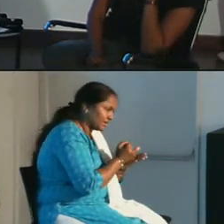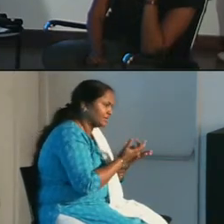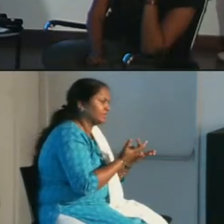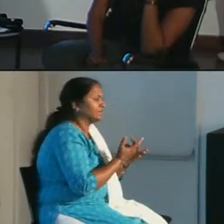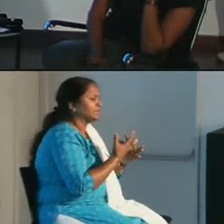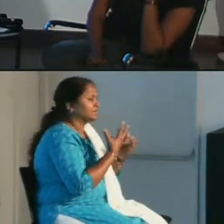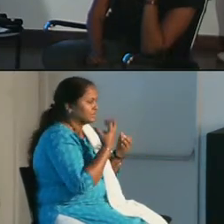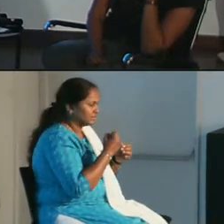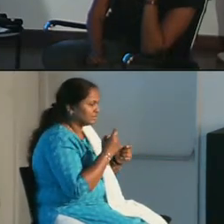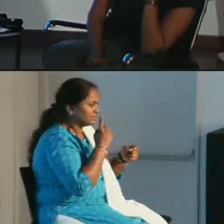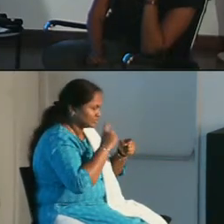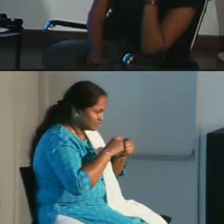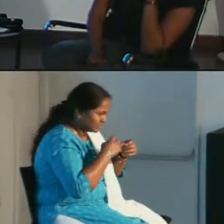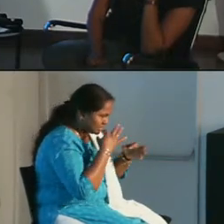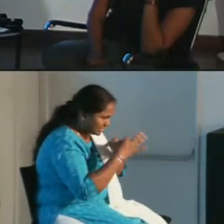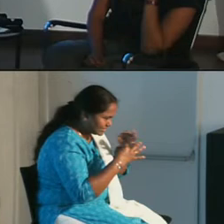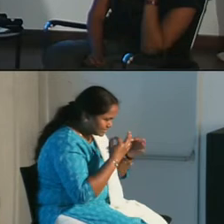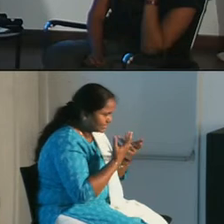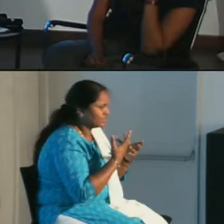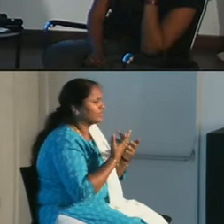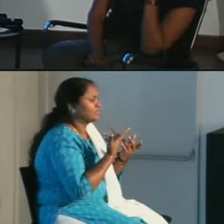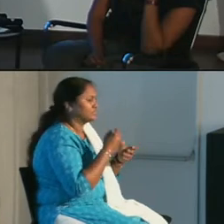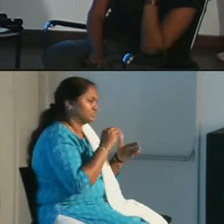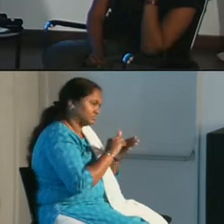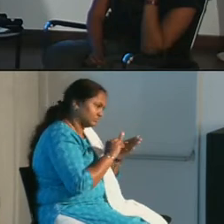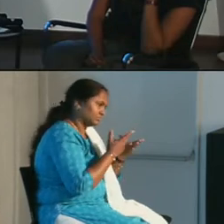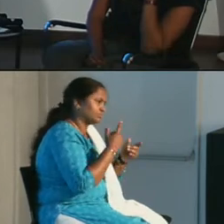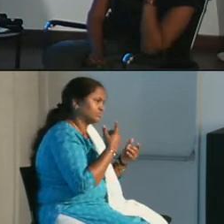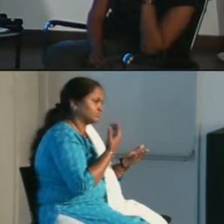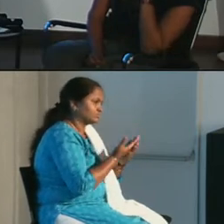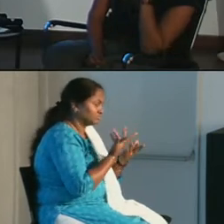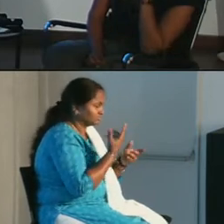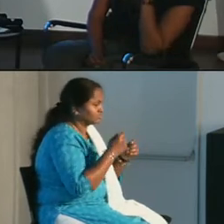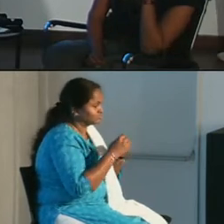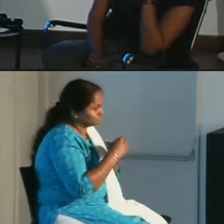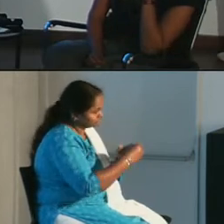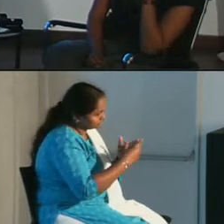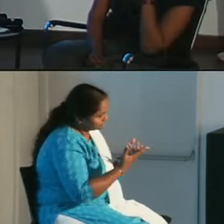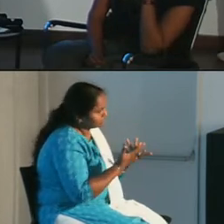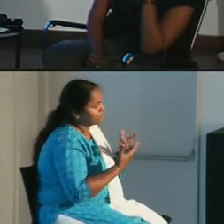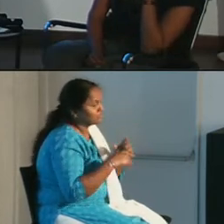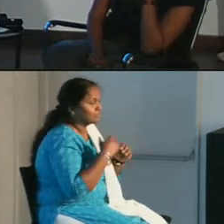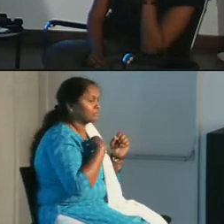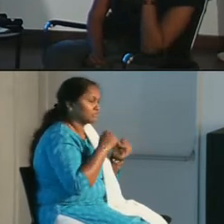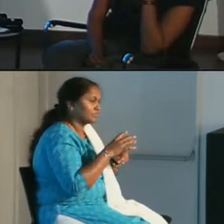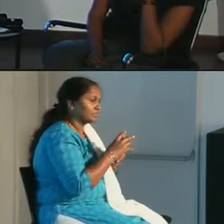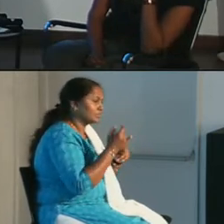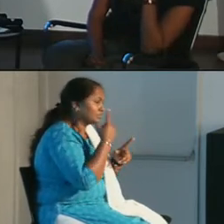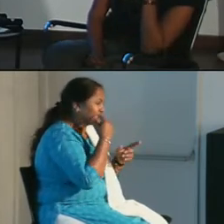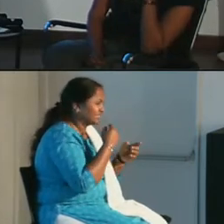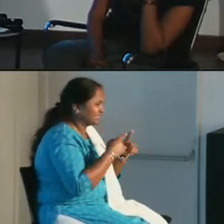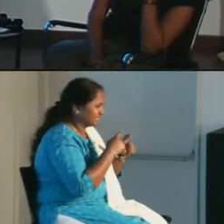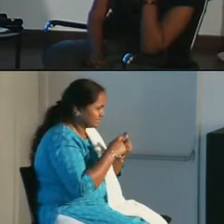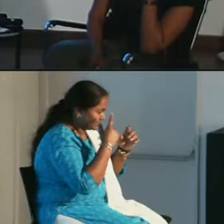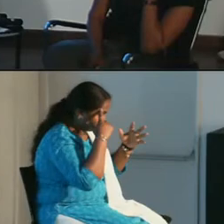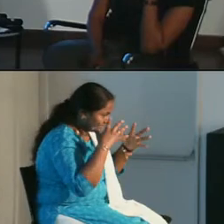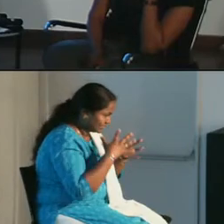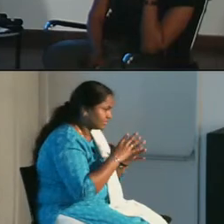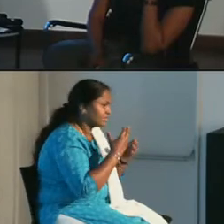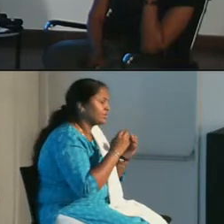and the inquiry is informing and guiding everything we do in terms of even leisure of